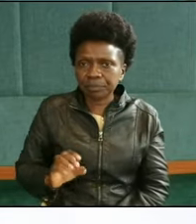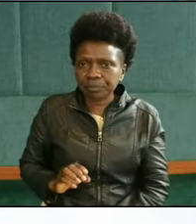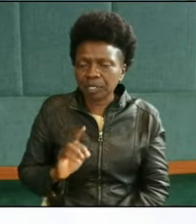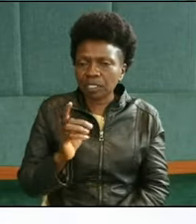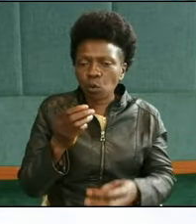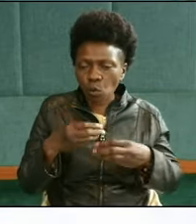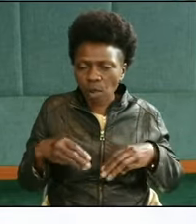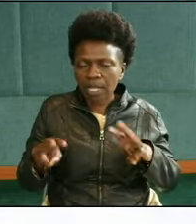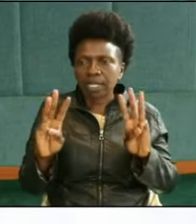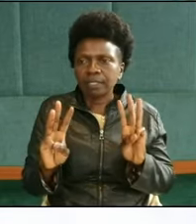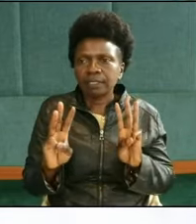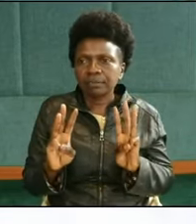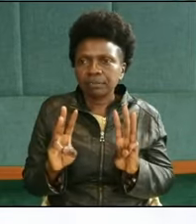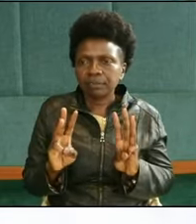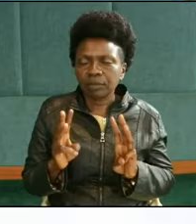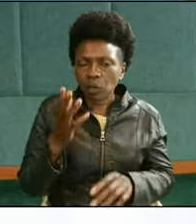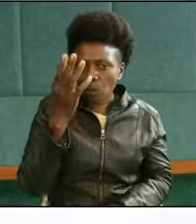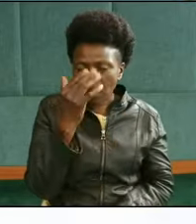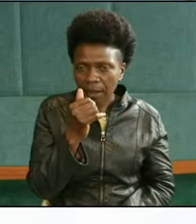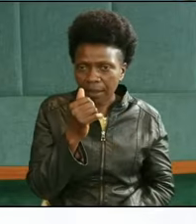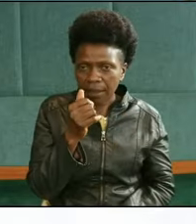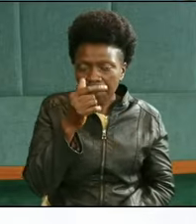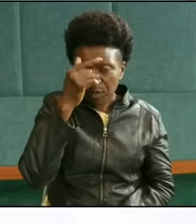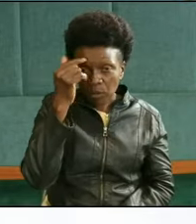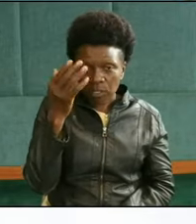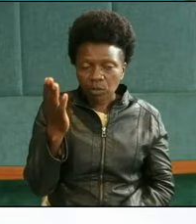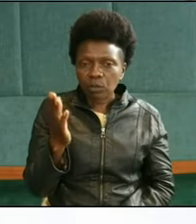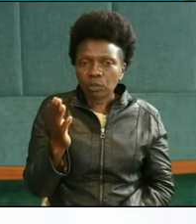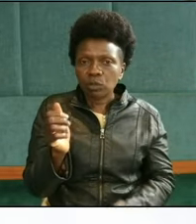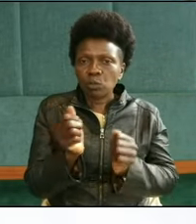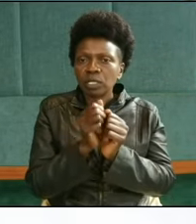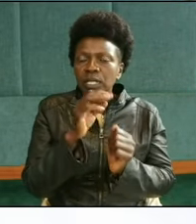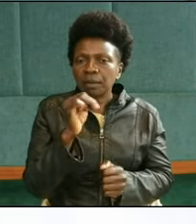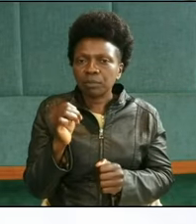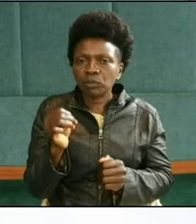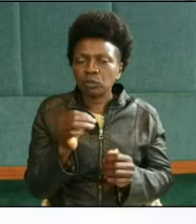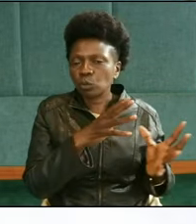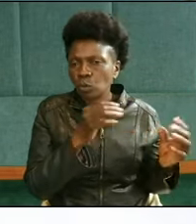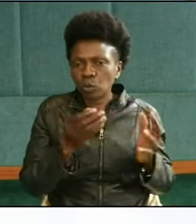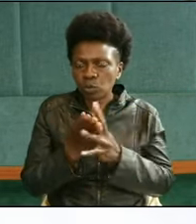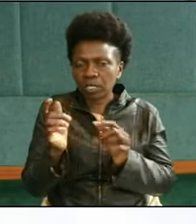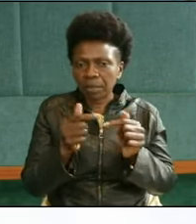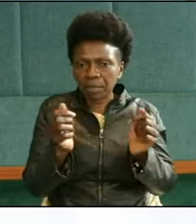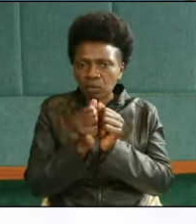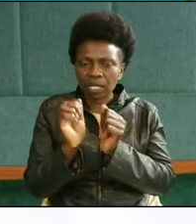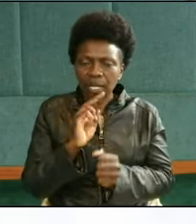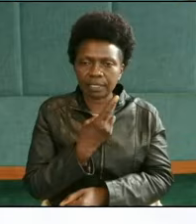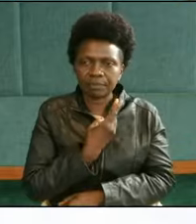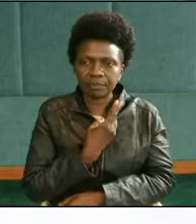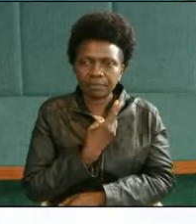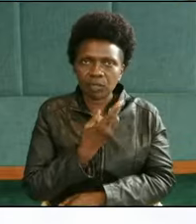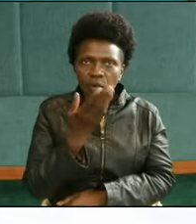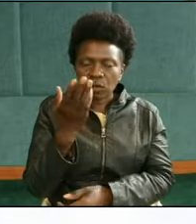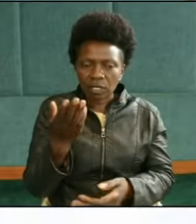is worthy because he was willing to go through pain with us. And now all heaven